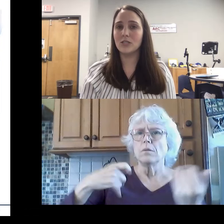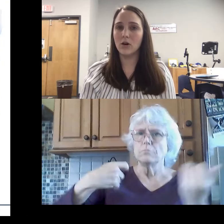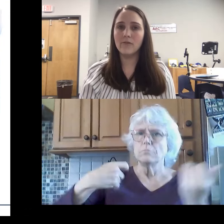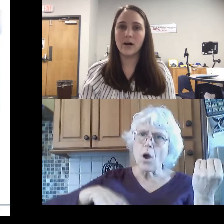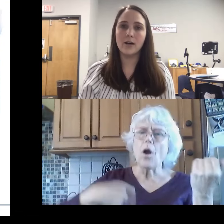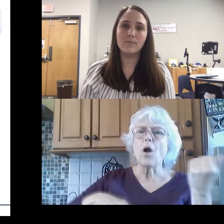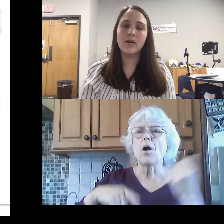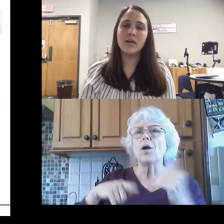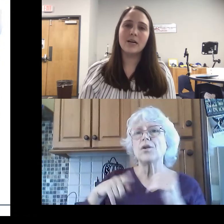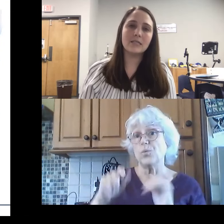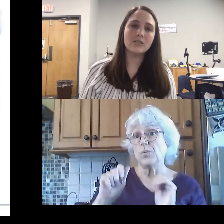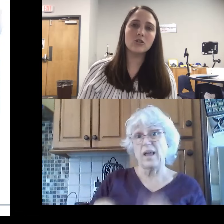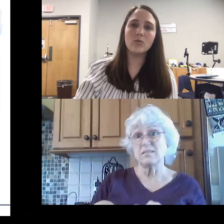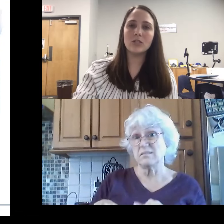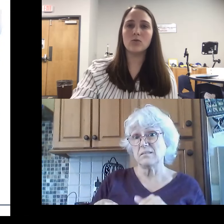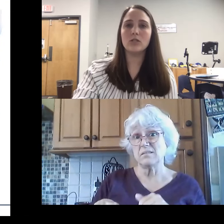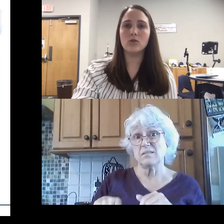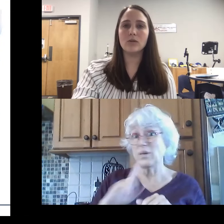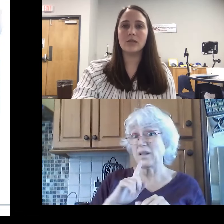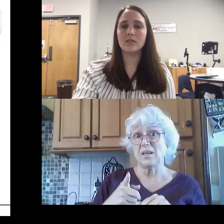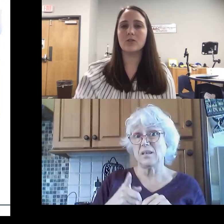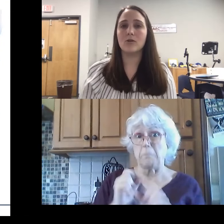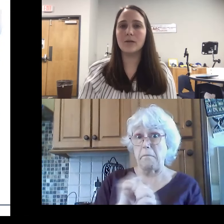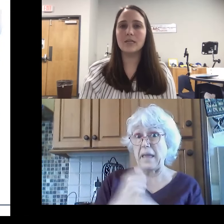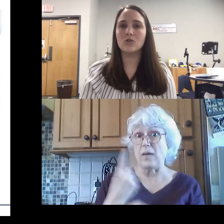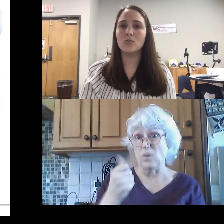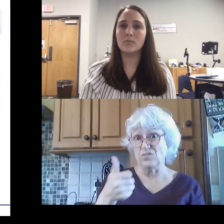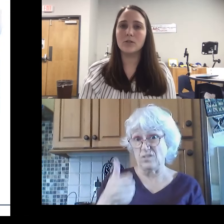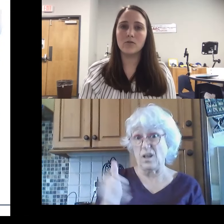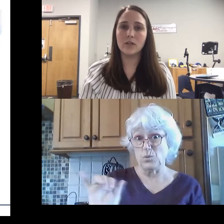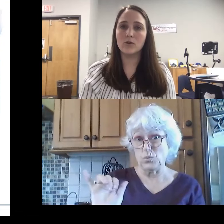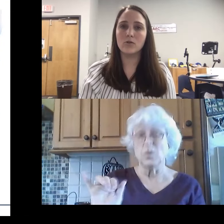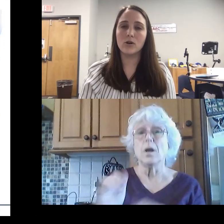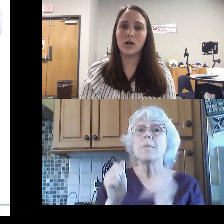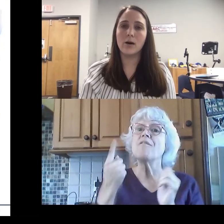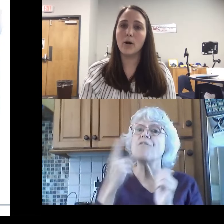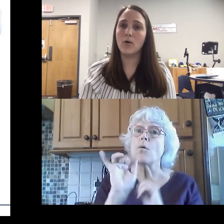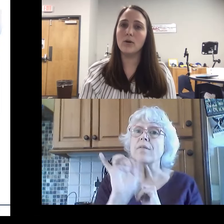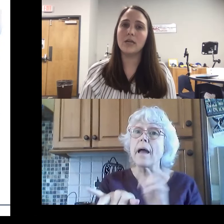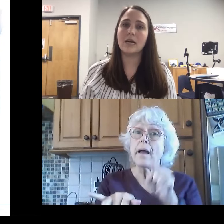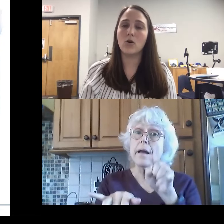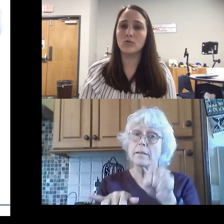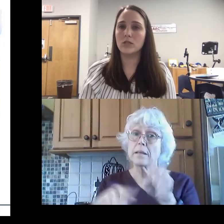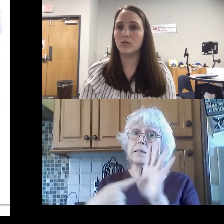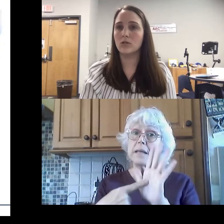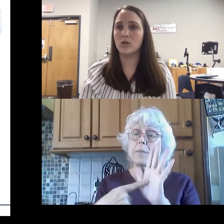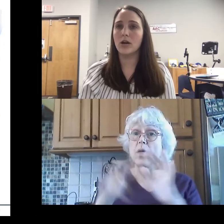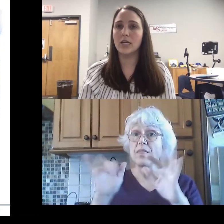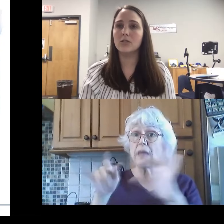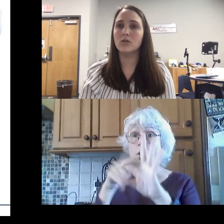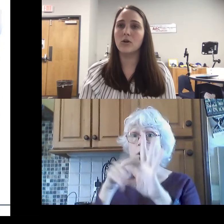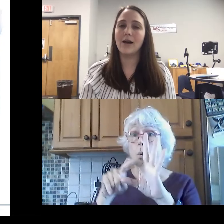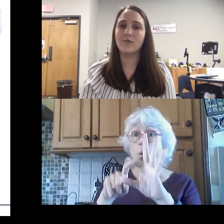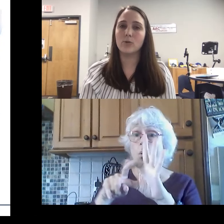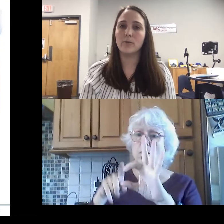one yourself. Essentially what you would do with this guitar pick is you would put your finger through the hole and it kind of holds it on to your